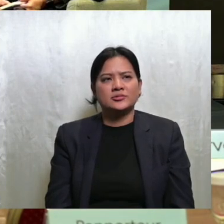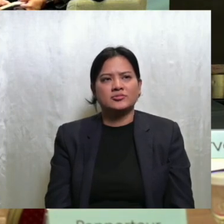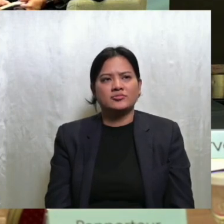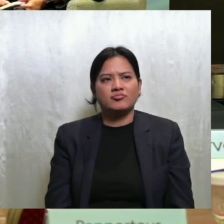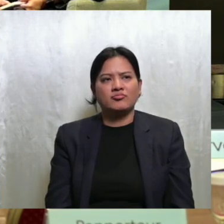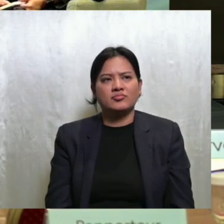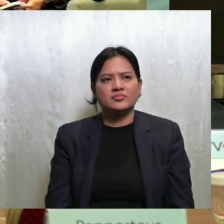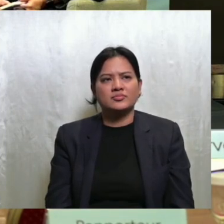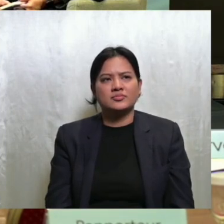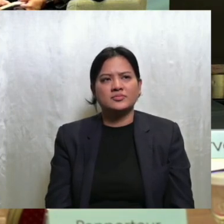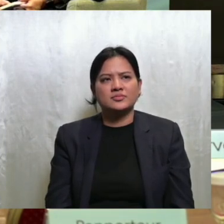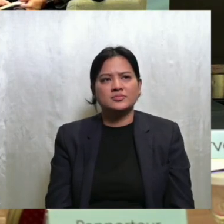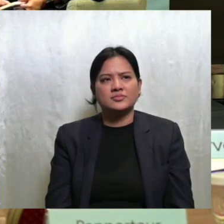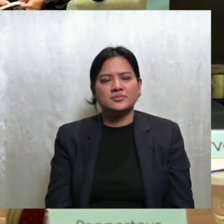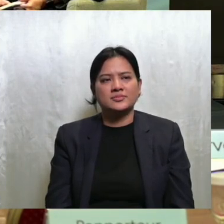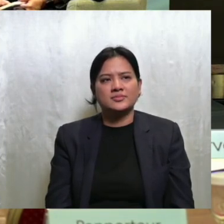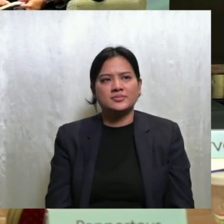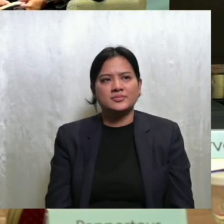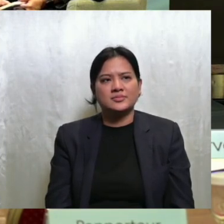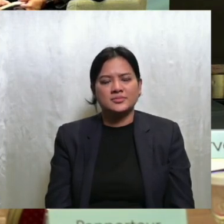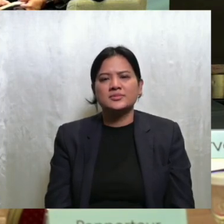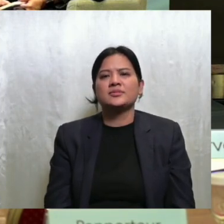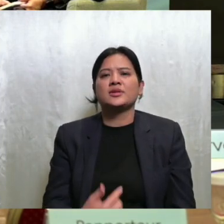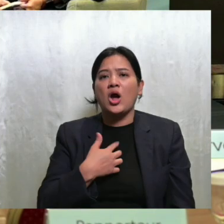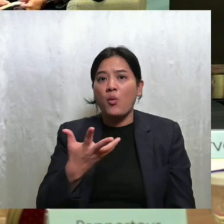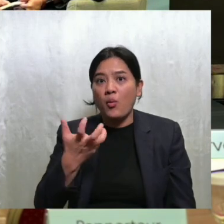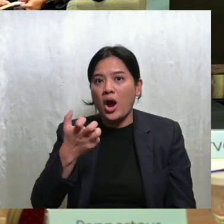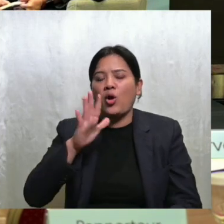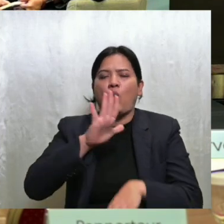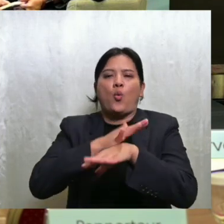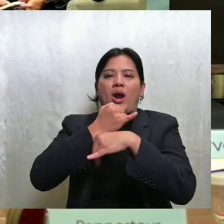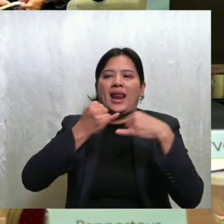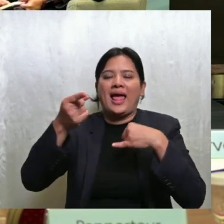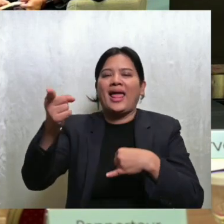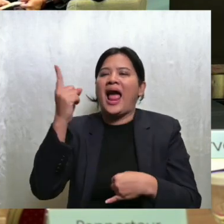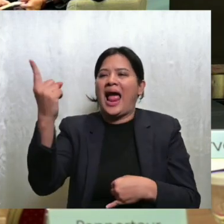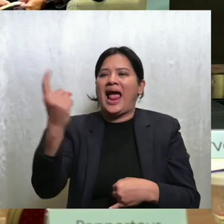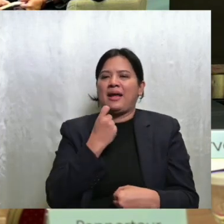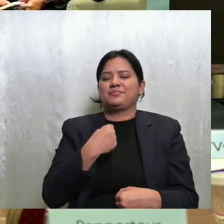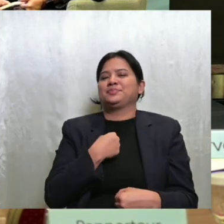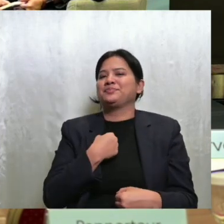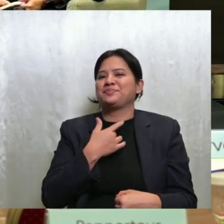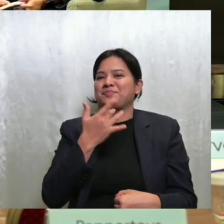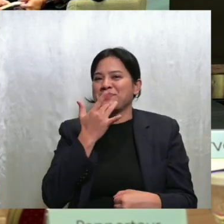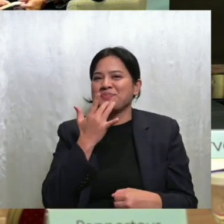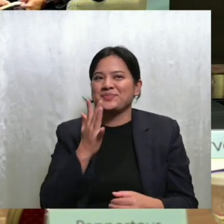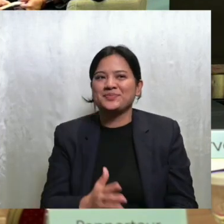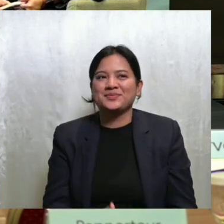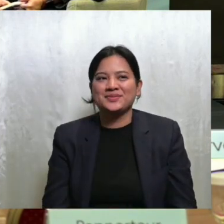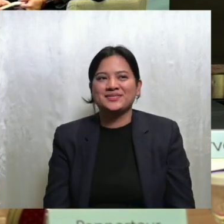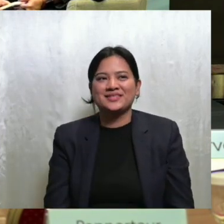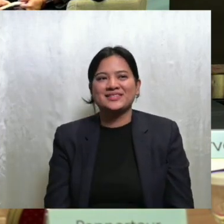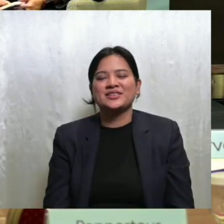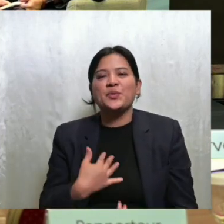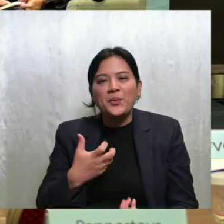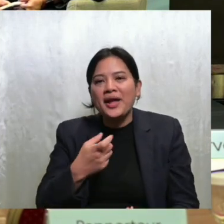talk a little bit more, because I really appreciated how you highlighted Knowledge Platform's approach with a focus on impact. Like,